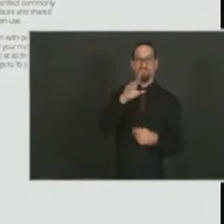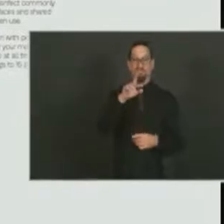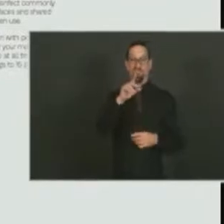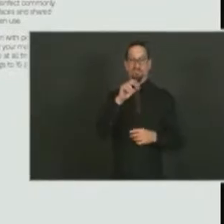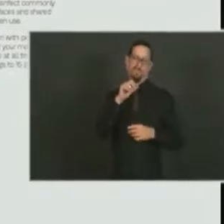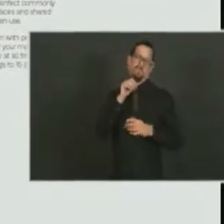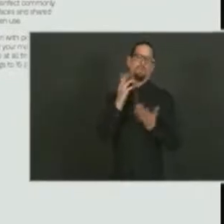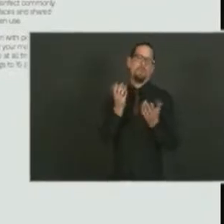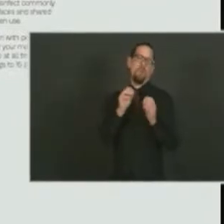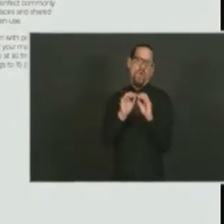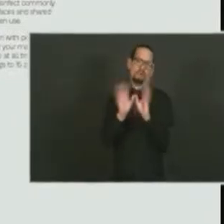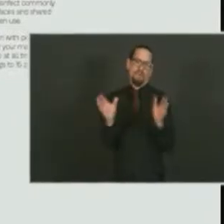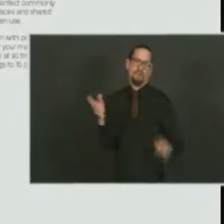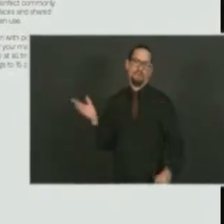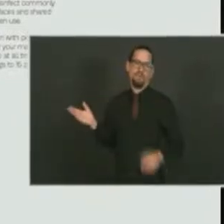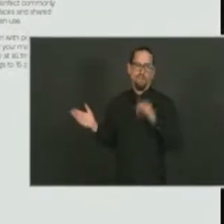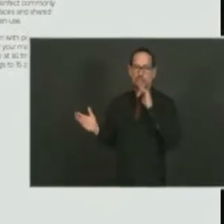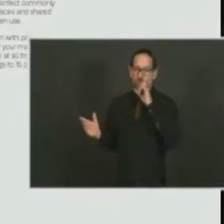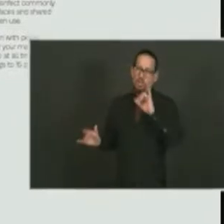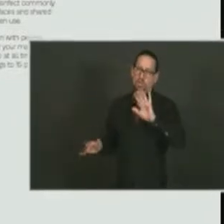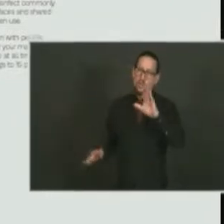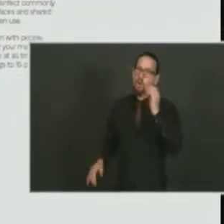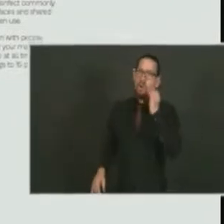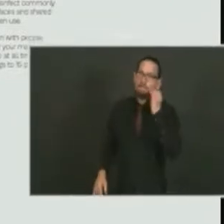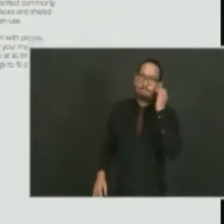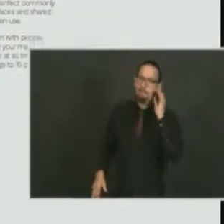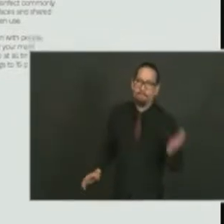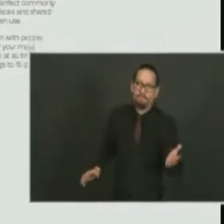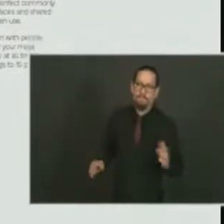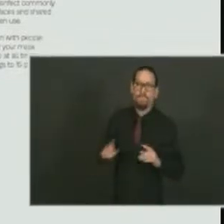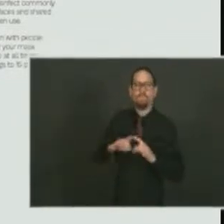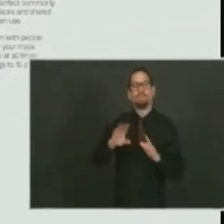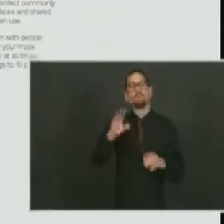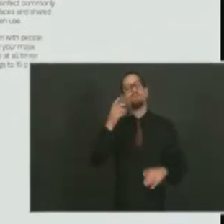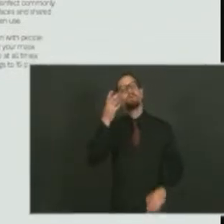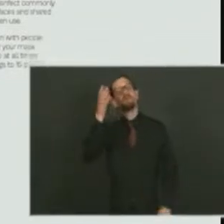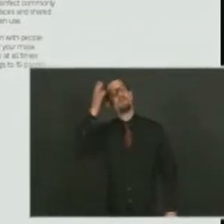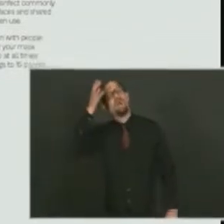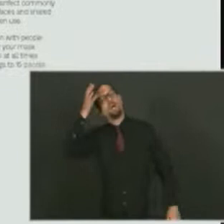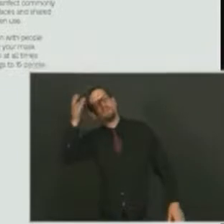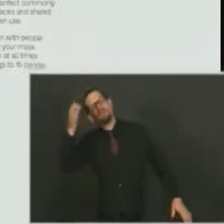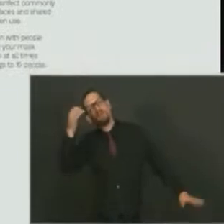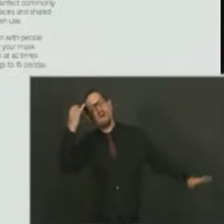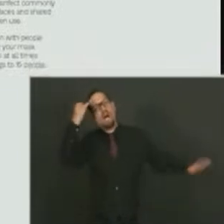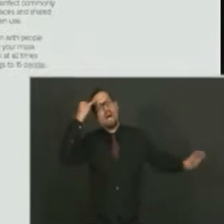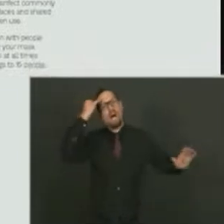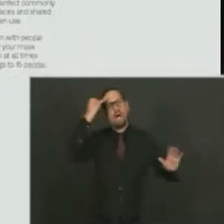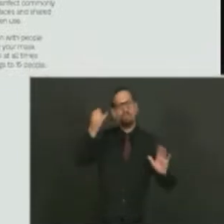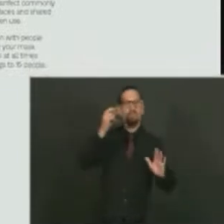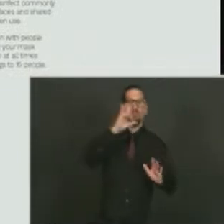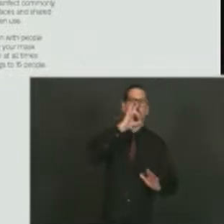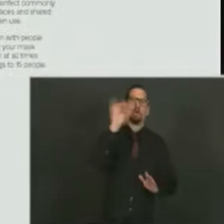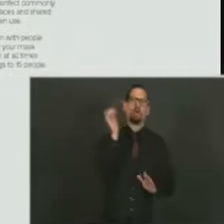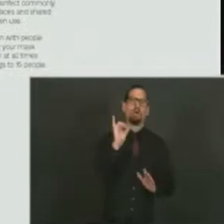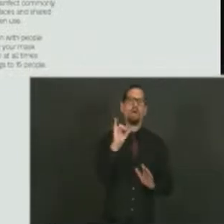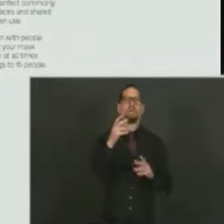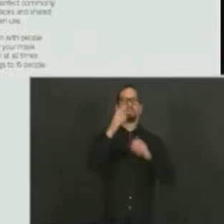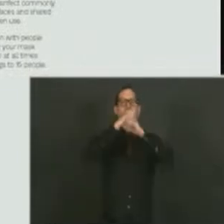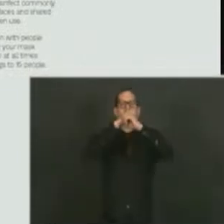anyone's house, but it's the concept, which is in one home, separate the